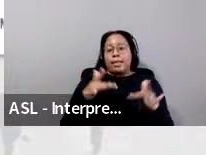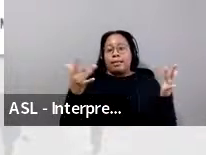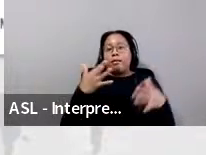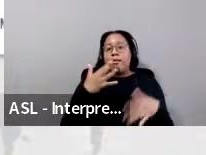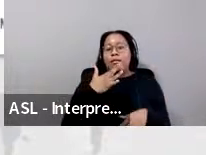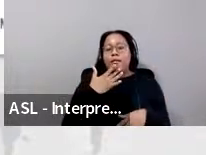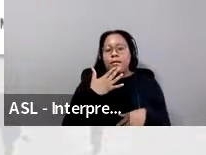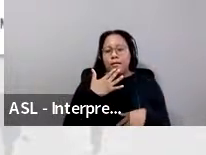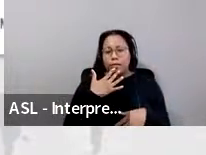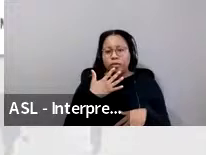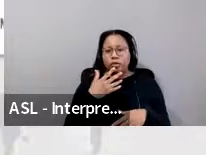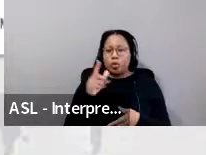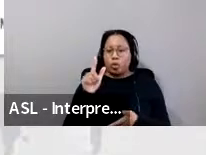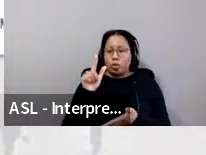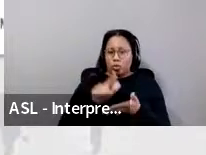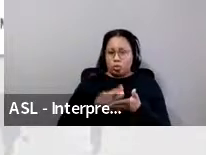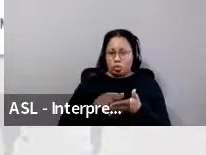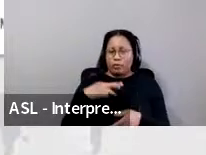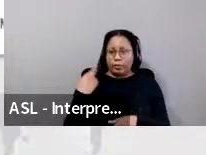City neighborhoods.